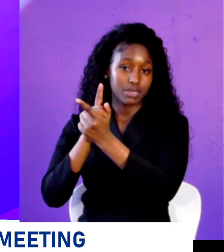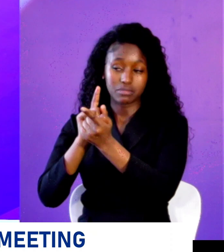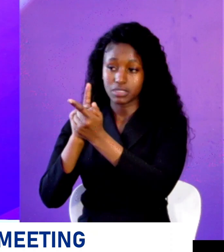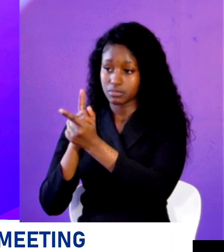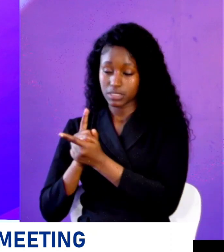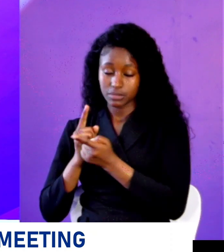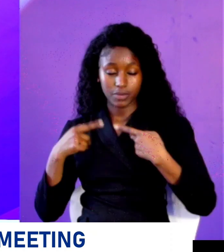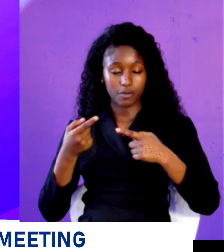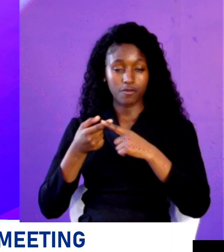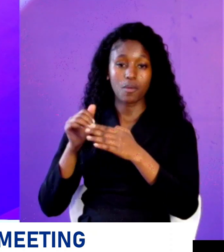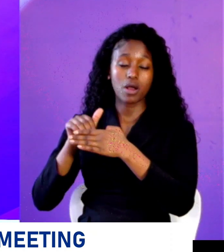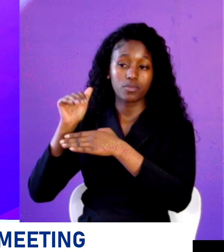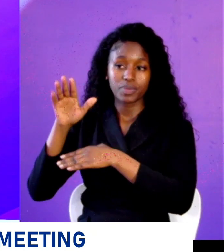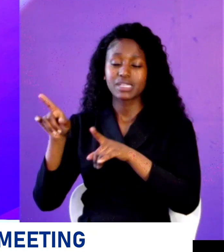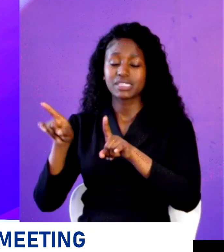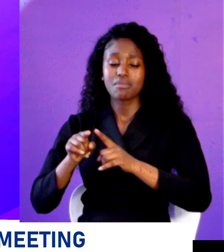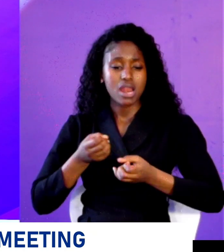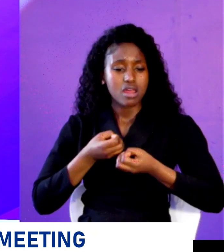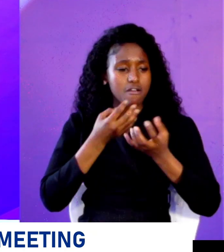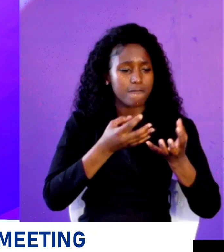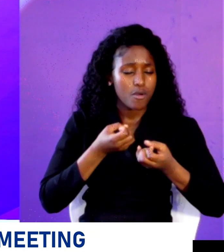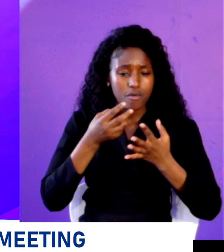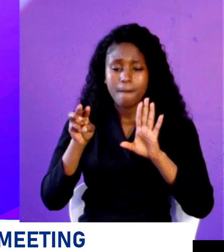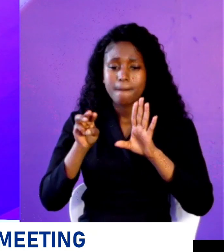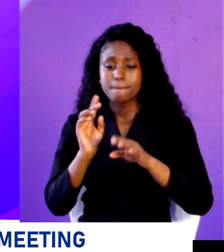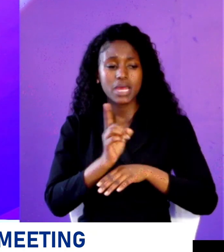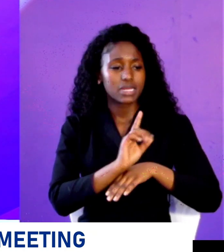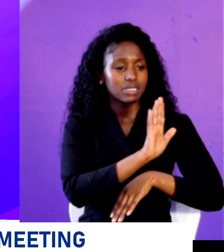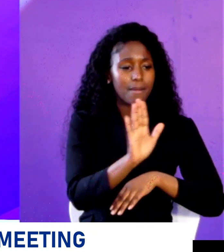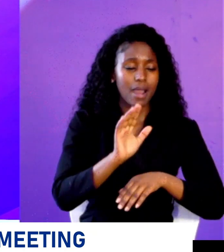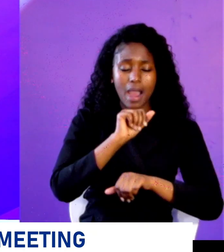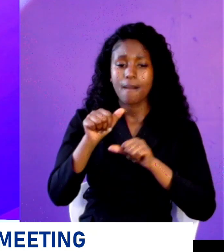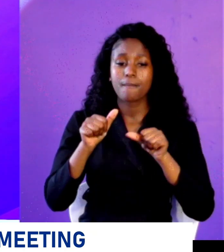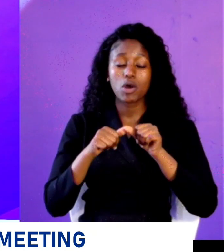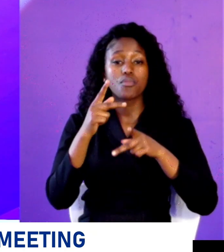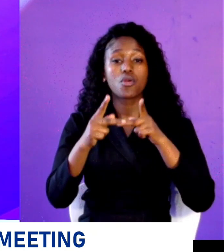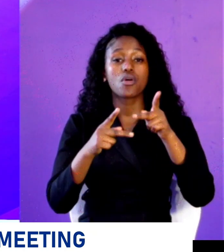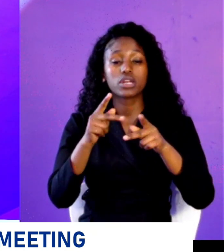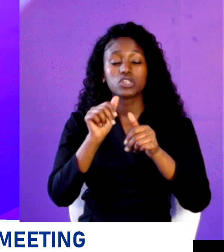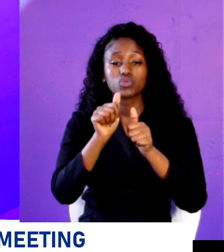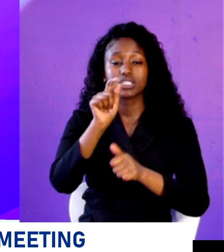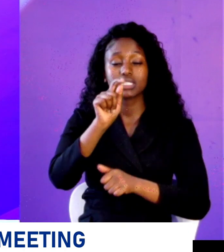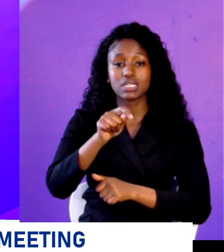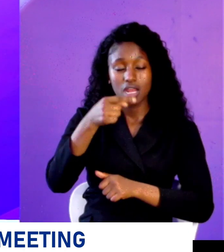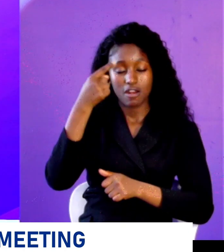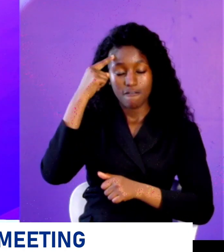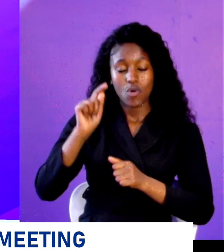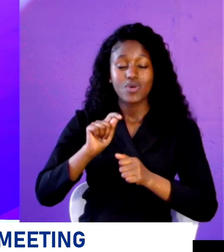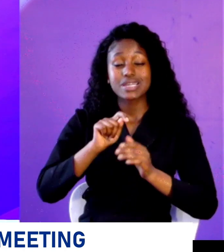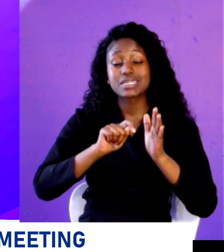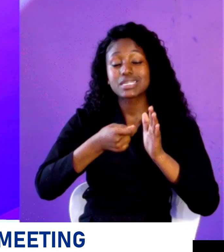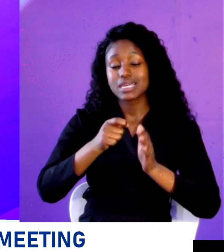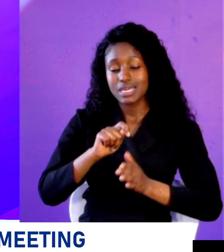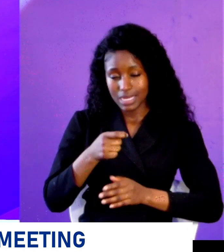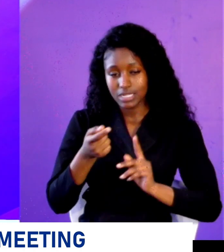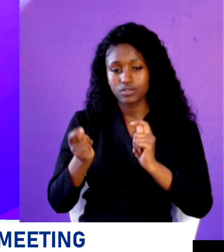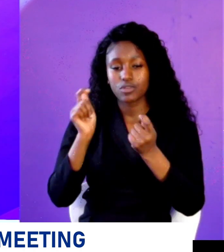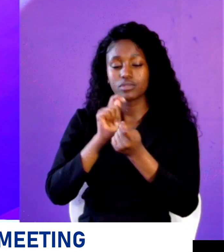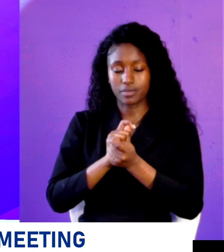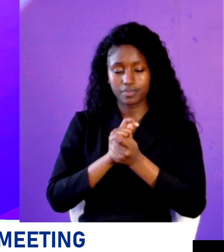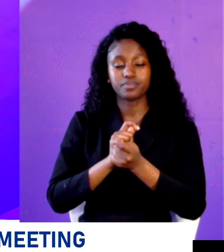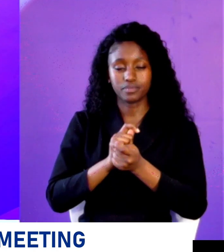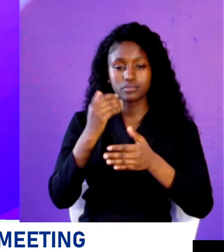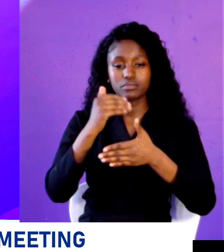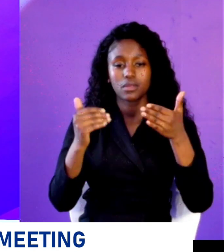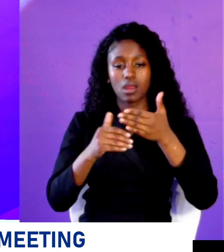Ruto update his ministers on the progress of key transformative infrastructure projects across